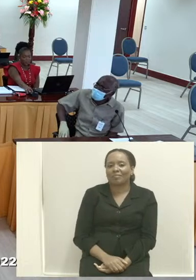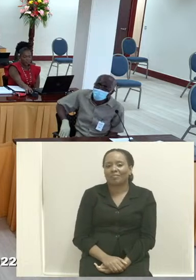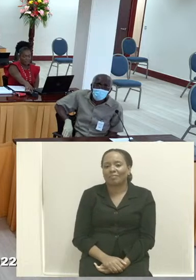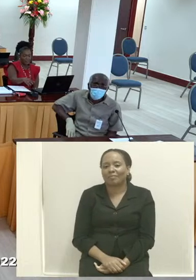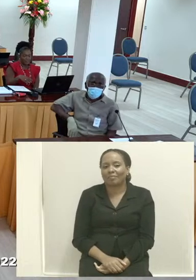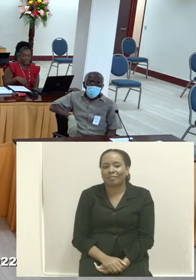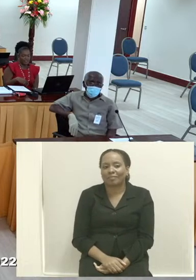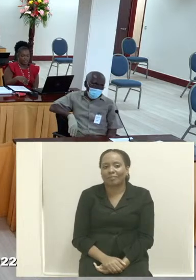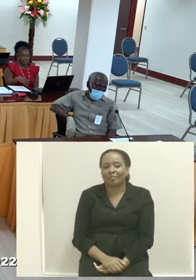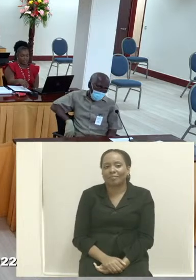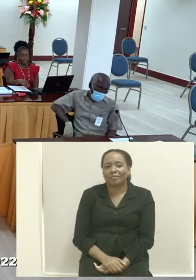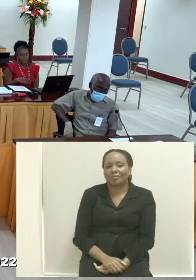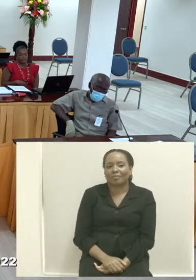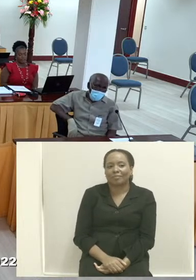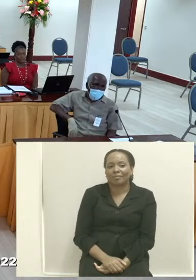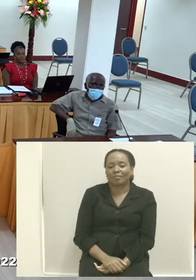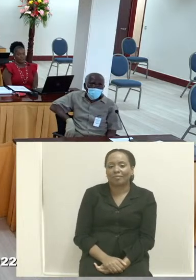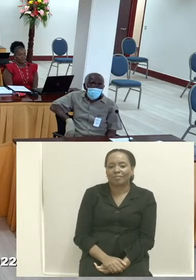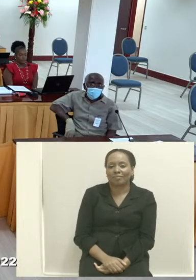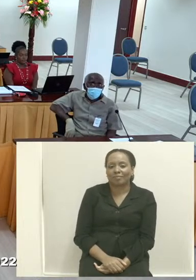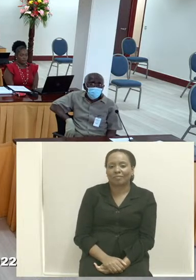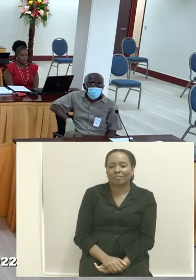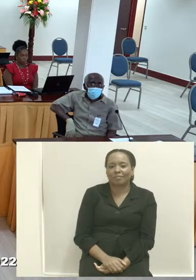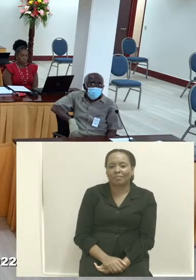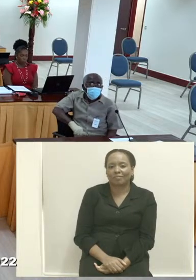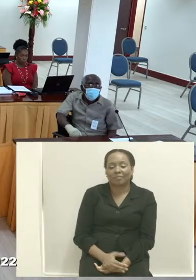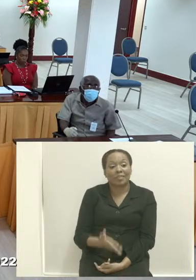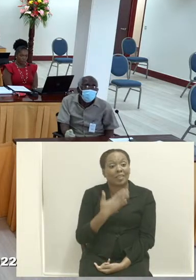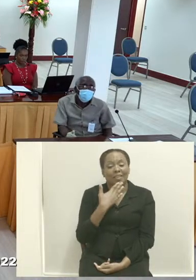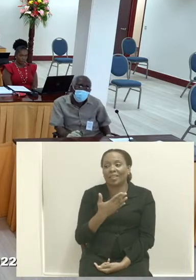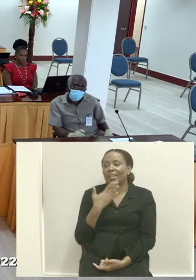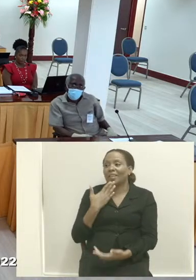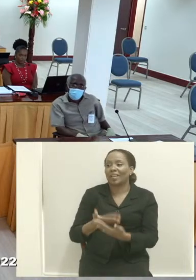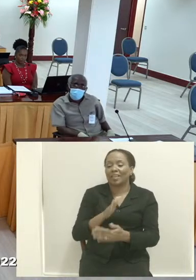Thank you, Madam Chair. Good afternoon to all.